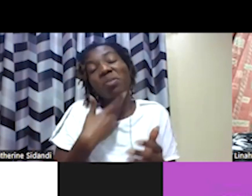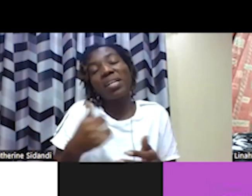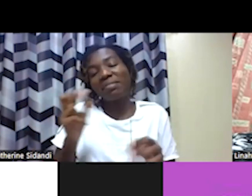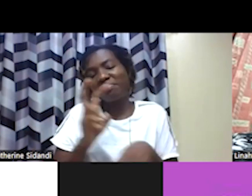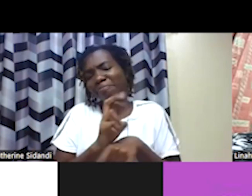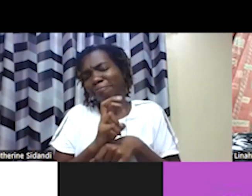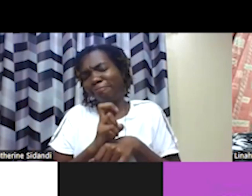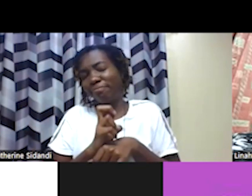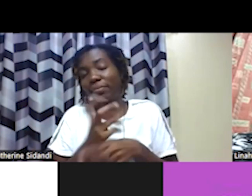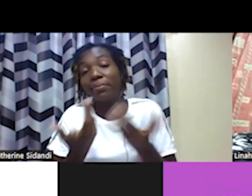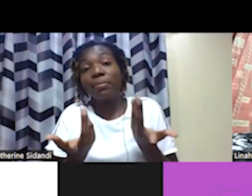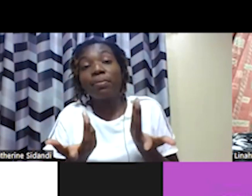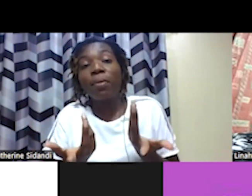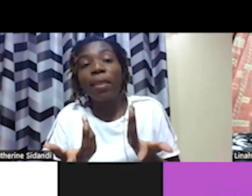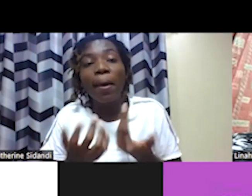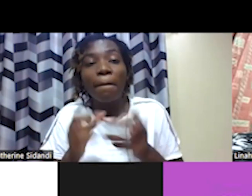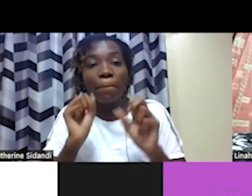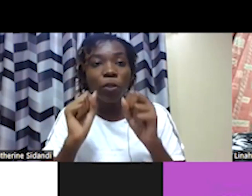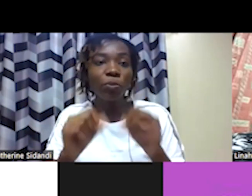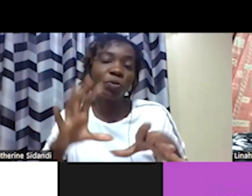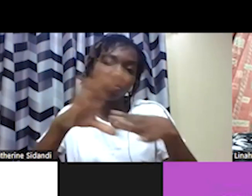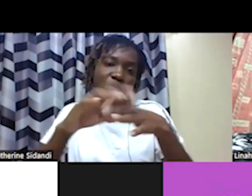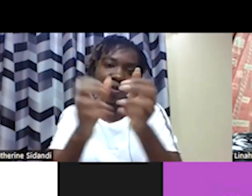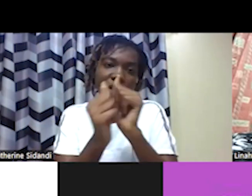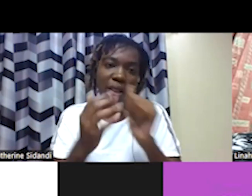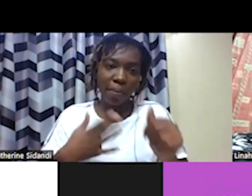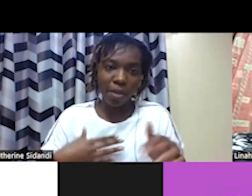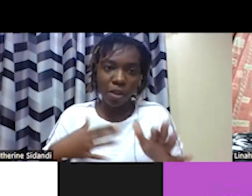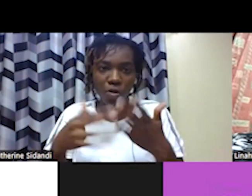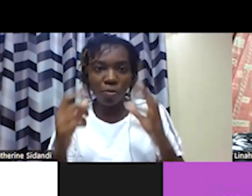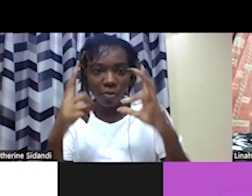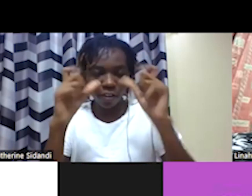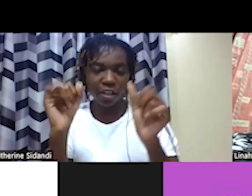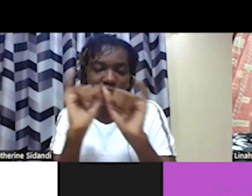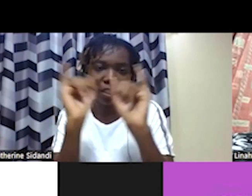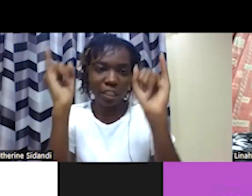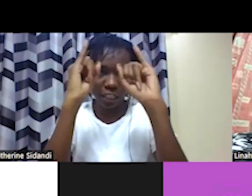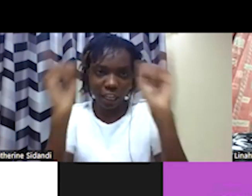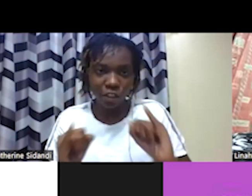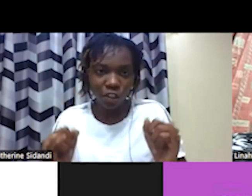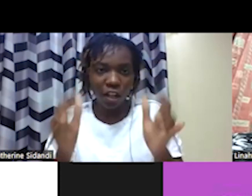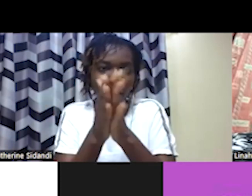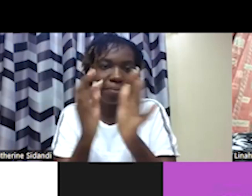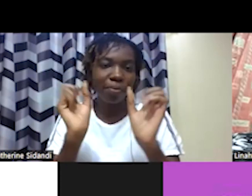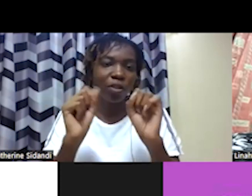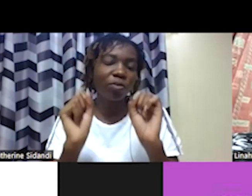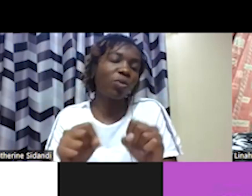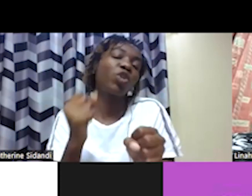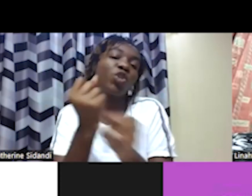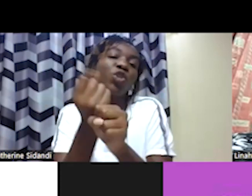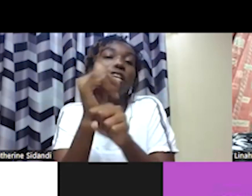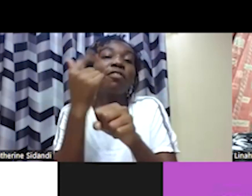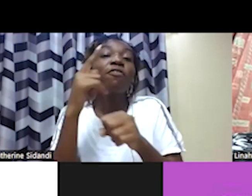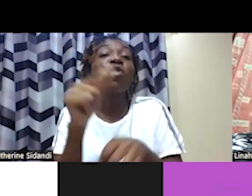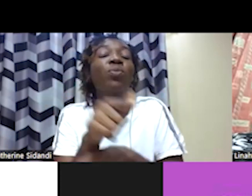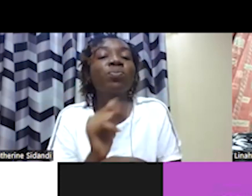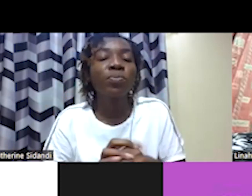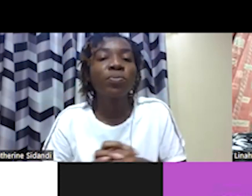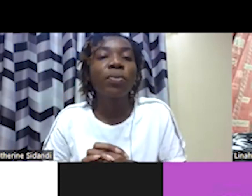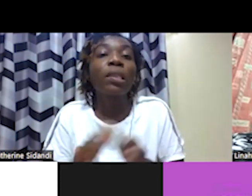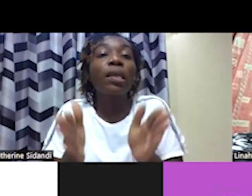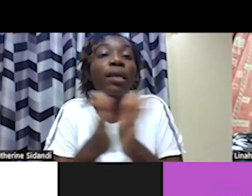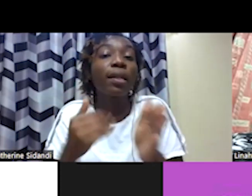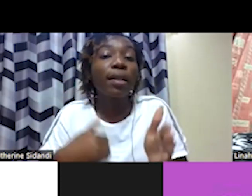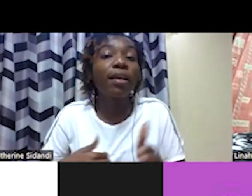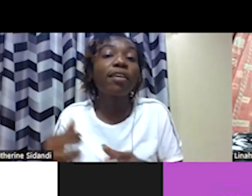please get in touch with me or get in touch with Profiles International. They'll be able to do that with you. And then, of course, we